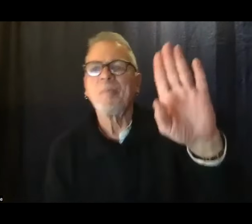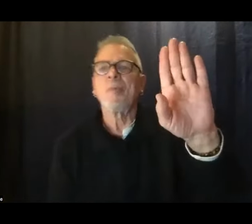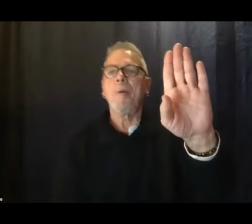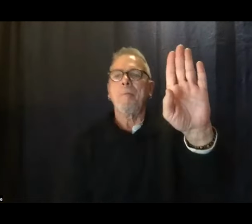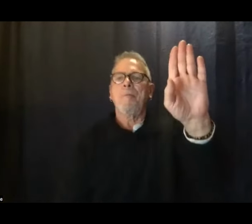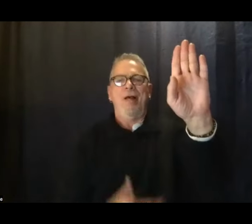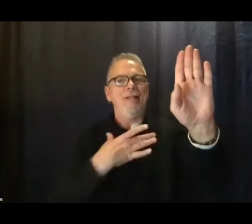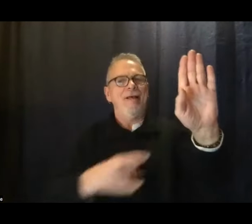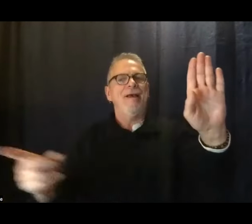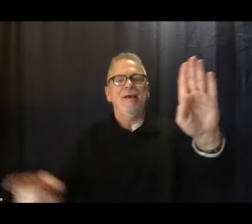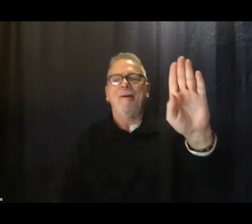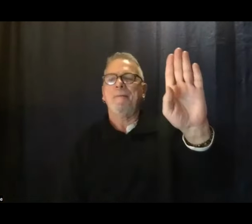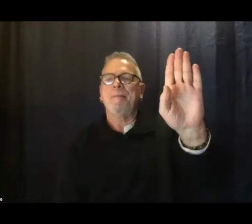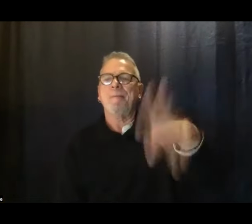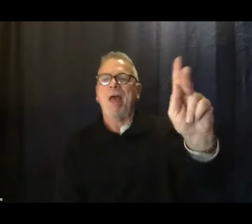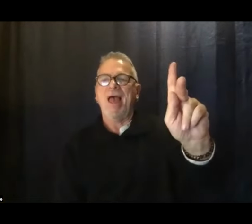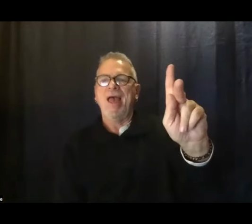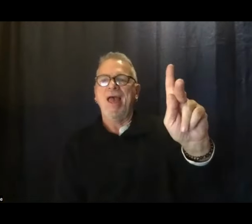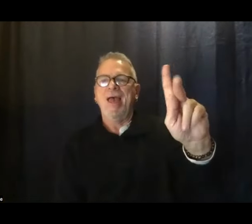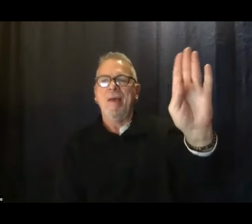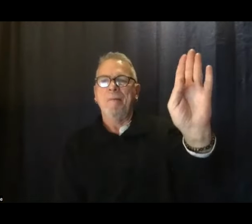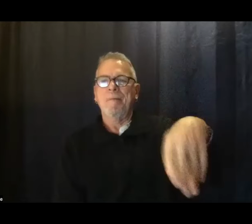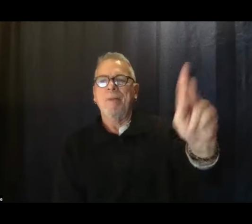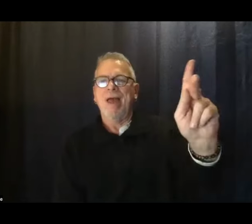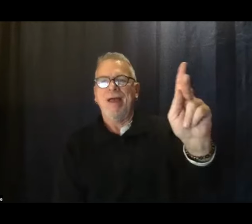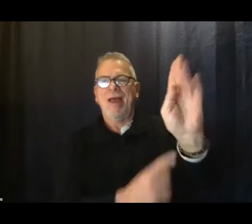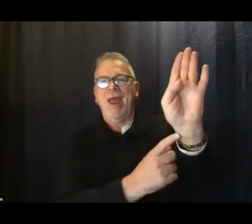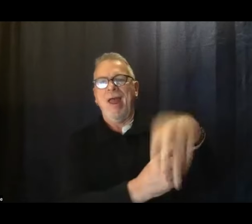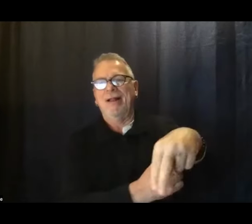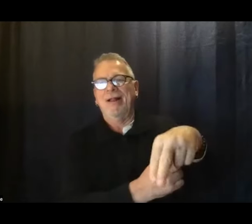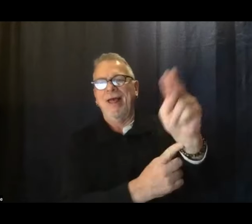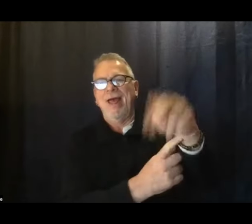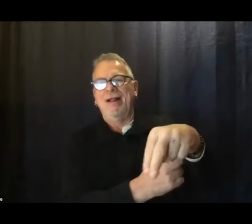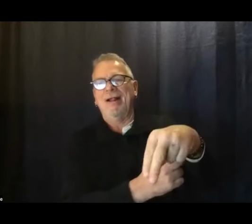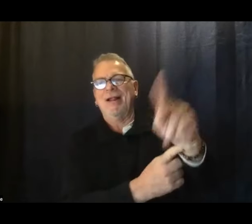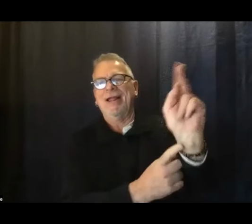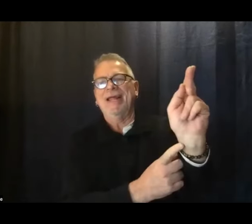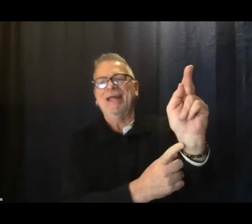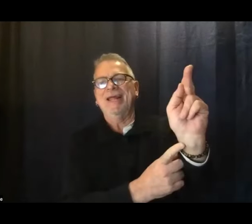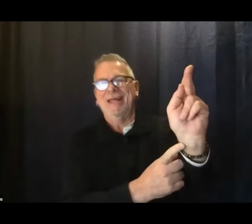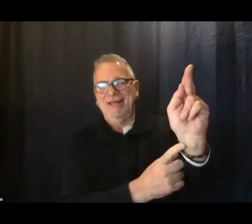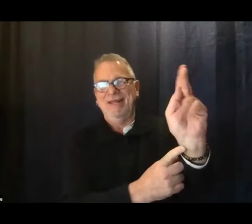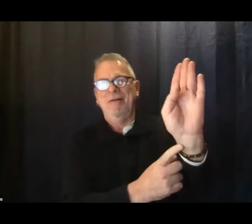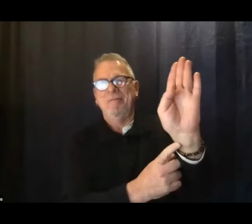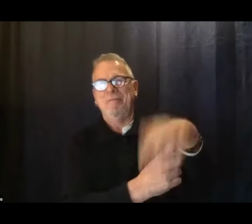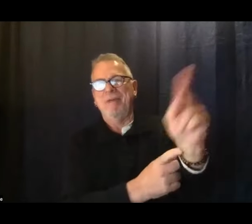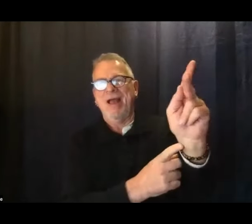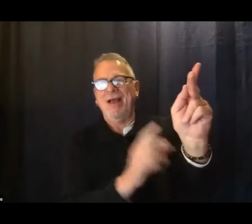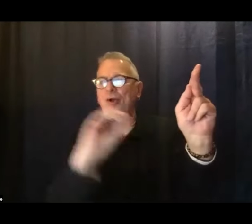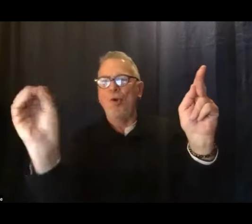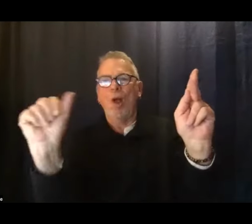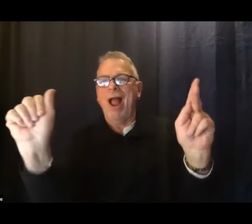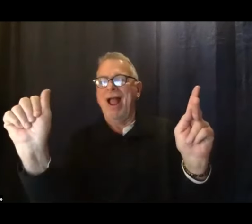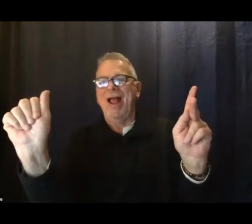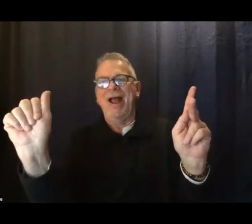motion. Checking the time, we're good. I do like bank. This is another one. B-N-K, bank. The N drops down,